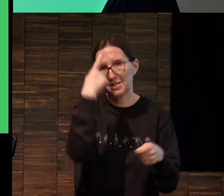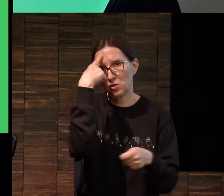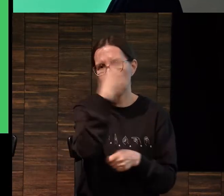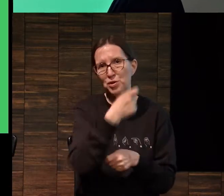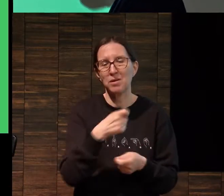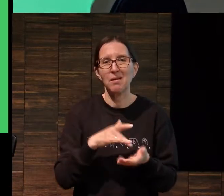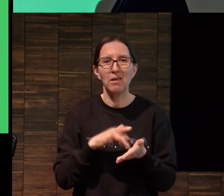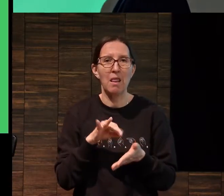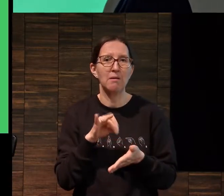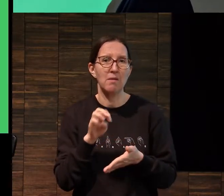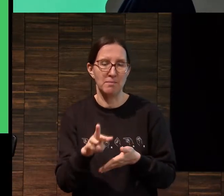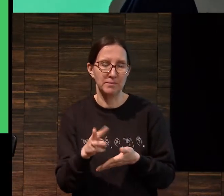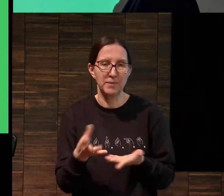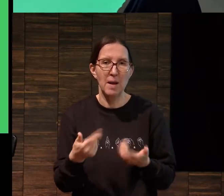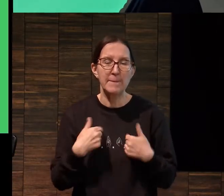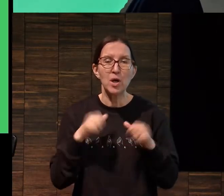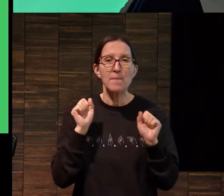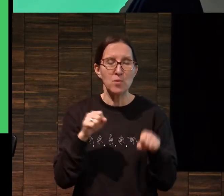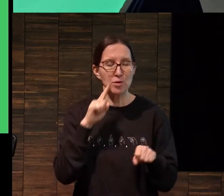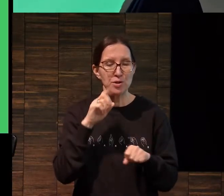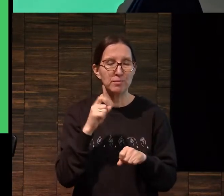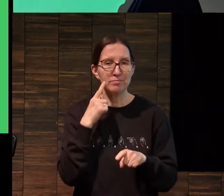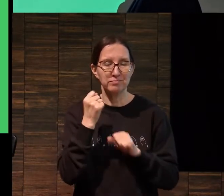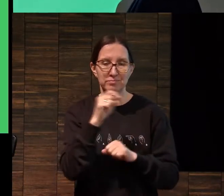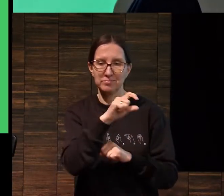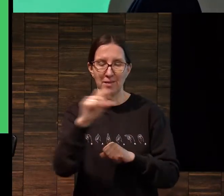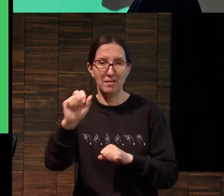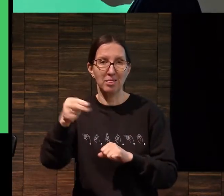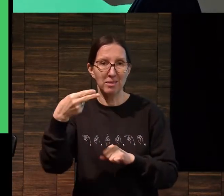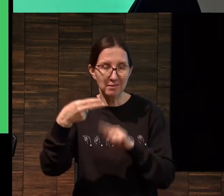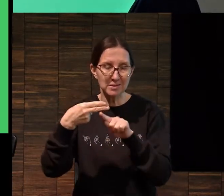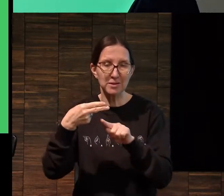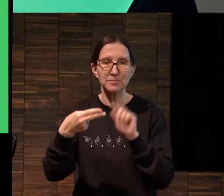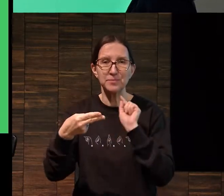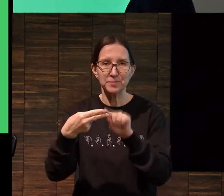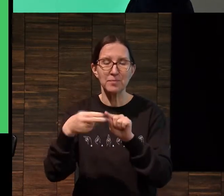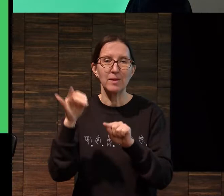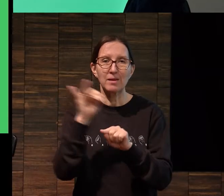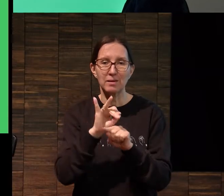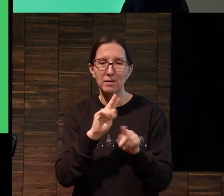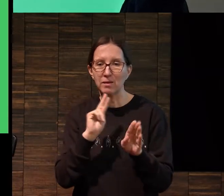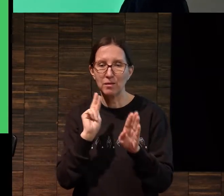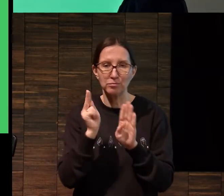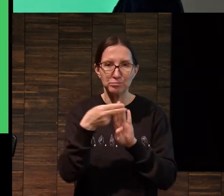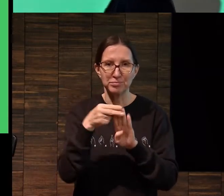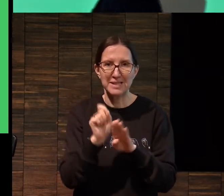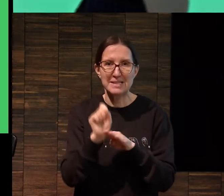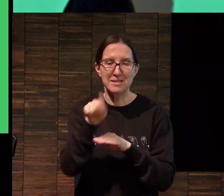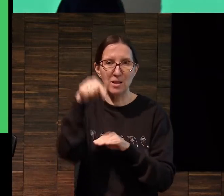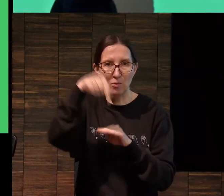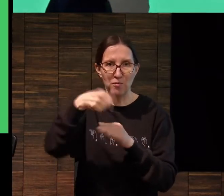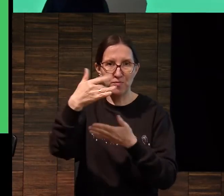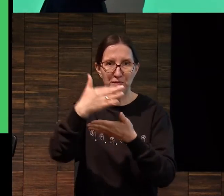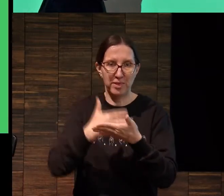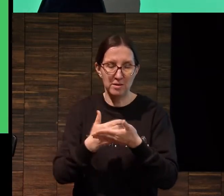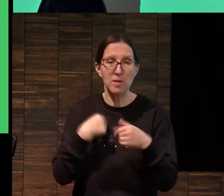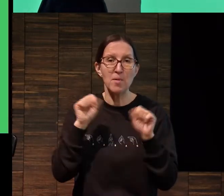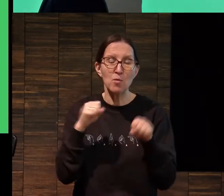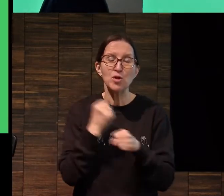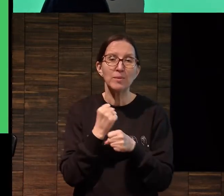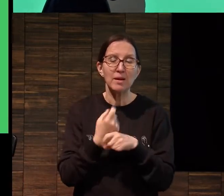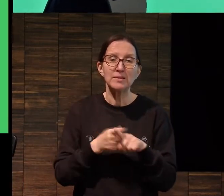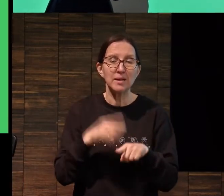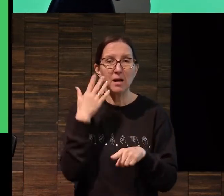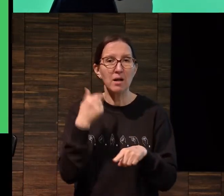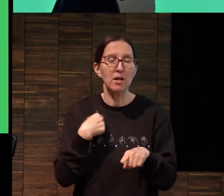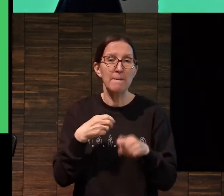when we write messages on Telegram, for example, we can highlight a piece of text